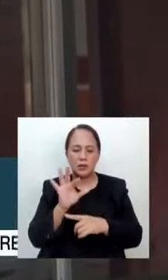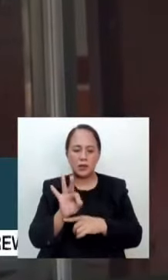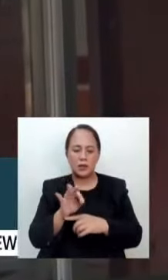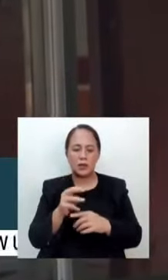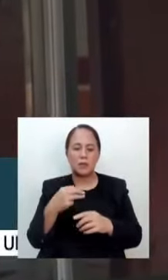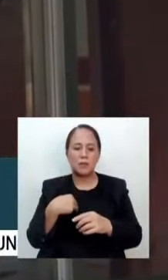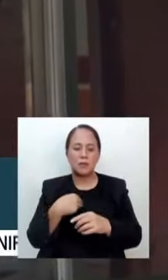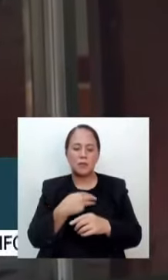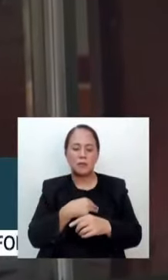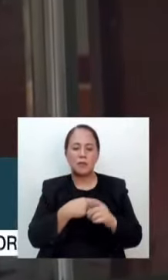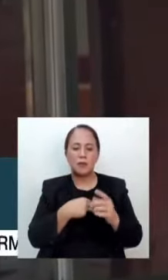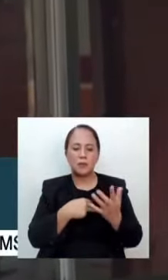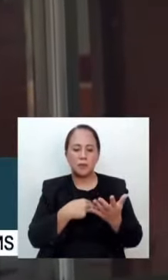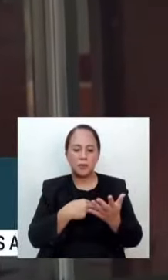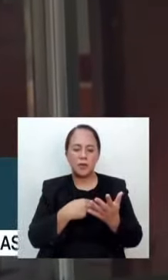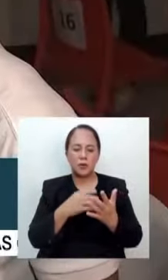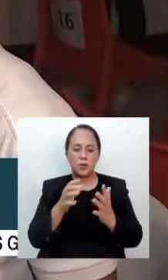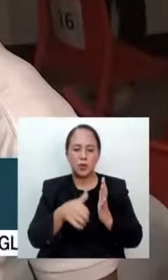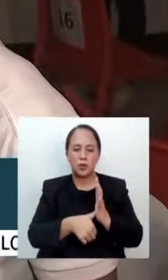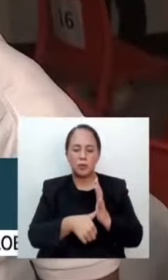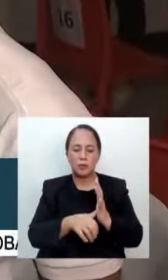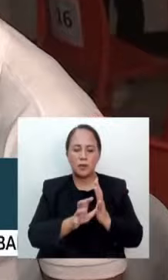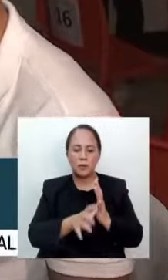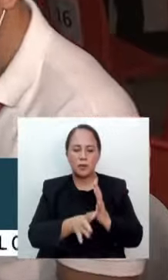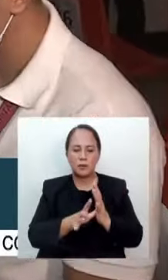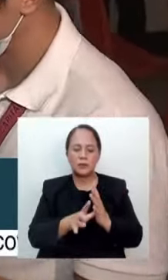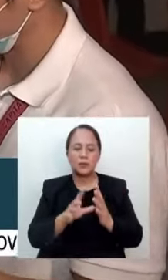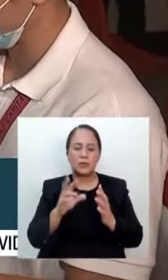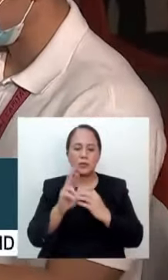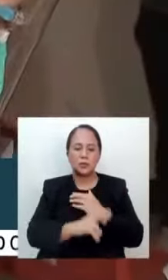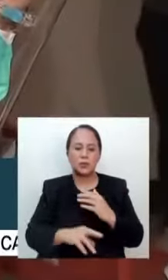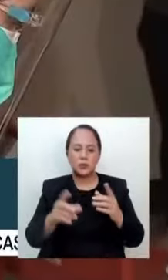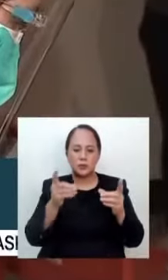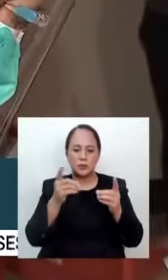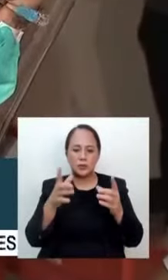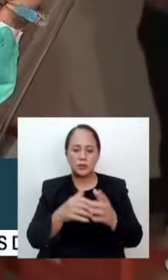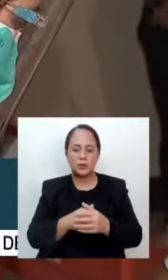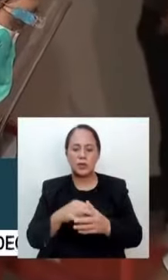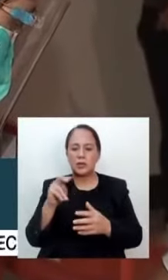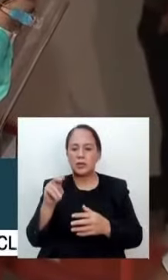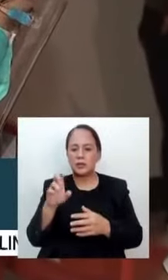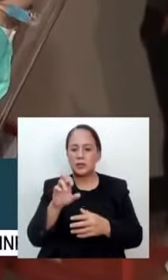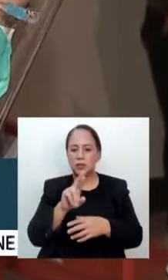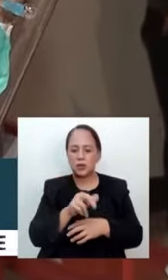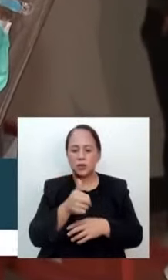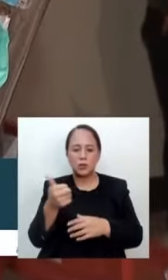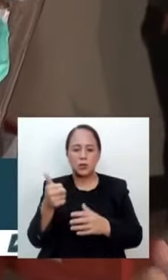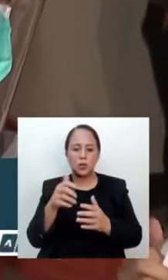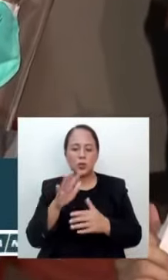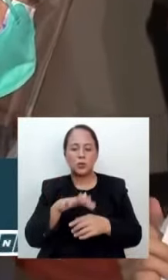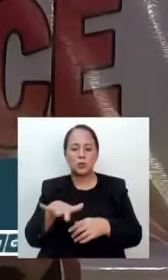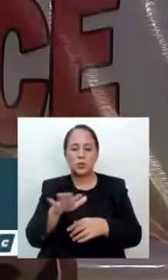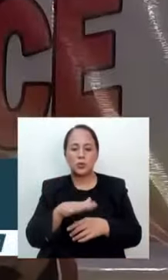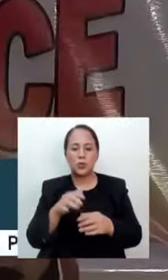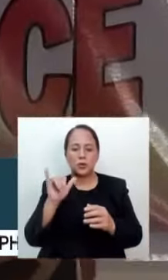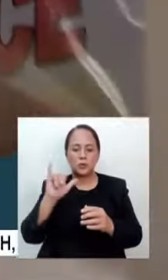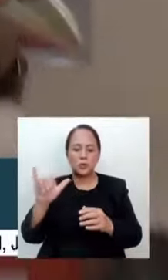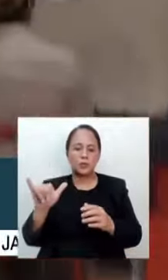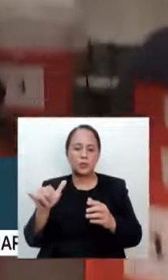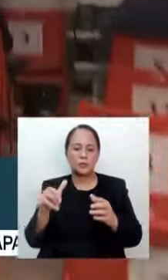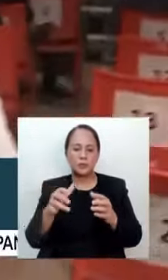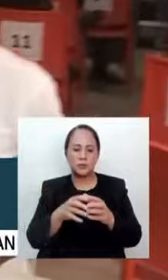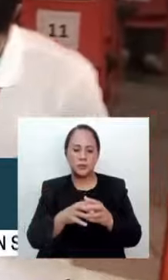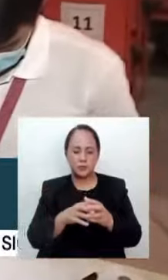of the media voted at the Comelec Regional Election Director's Office at the National Capital Region other local absentee voters will vote at their